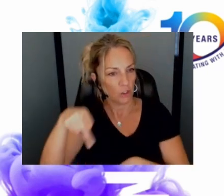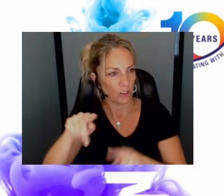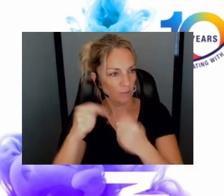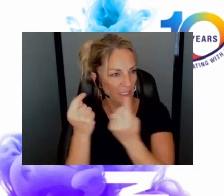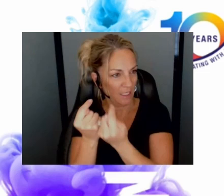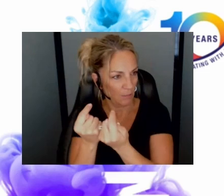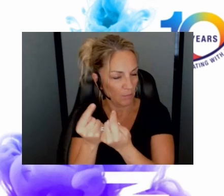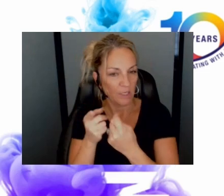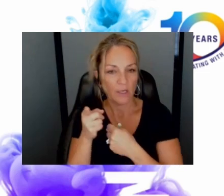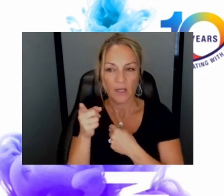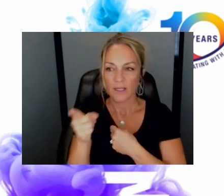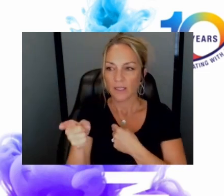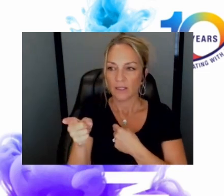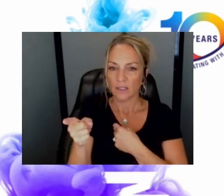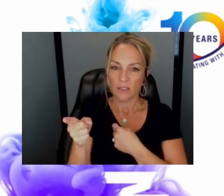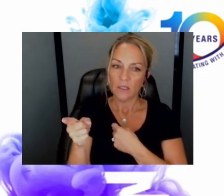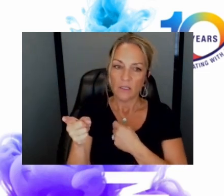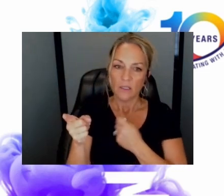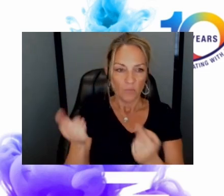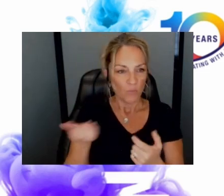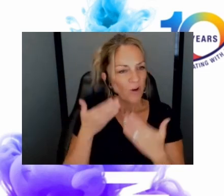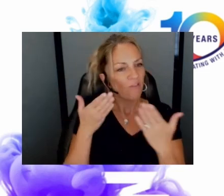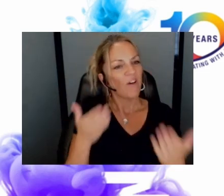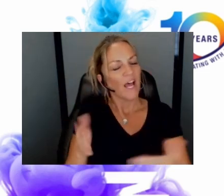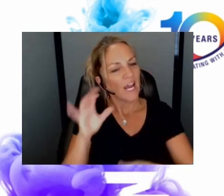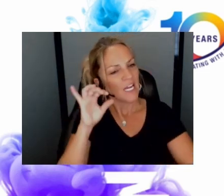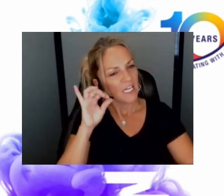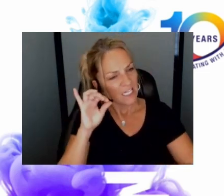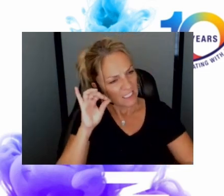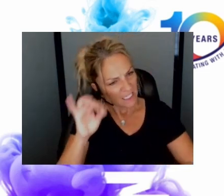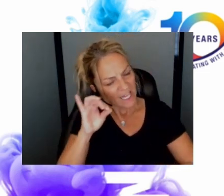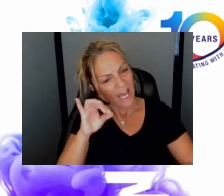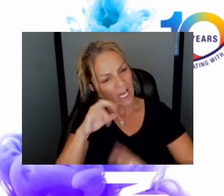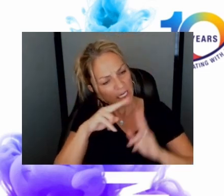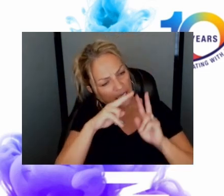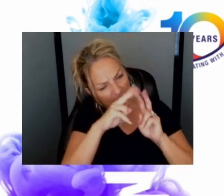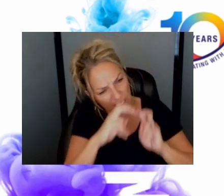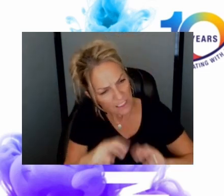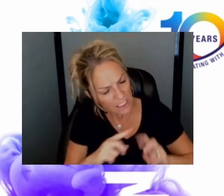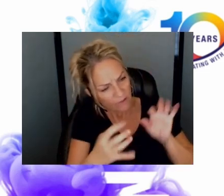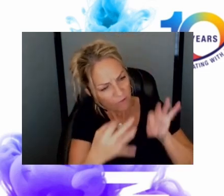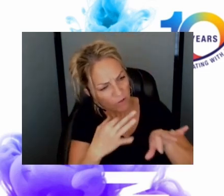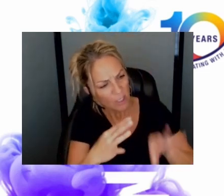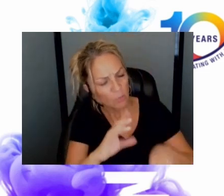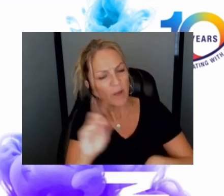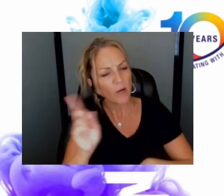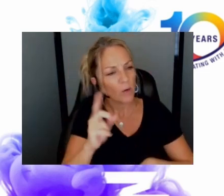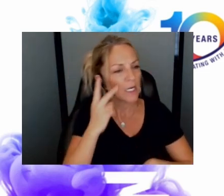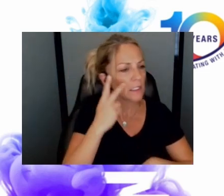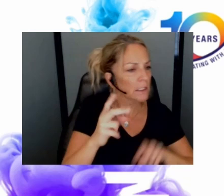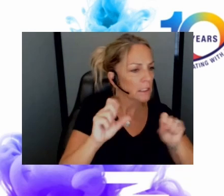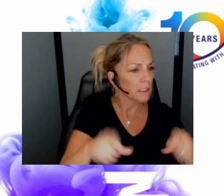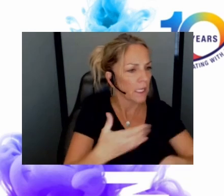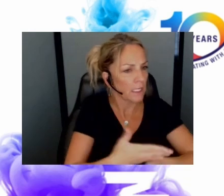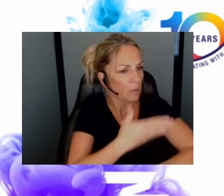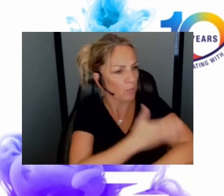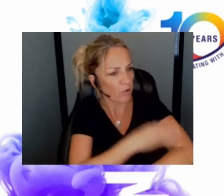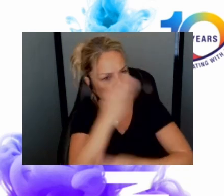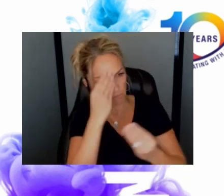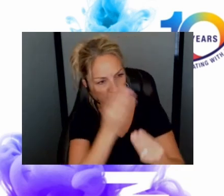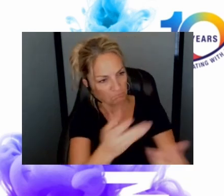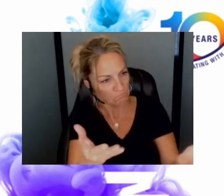those uh, insights and feedback where they see things that could be improved. We've